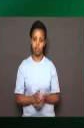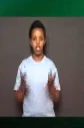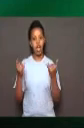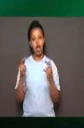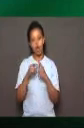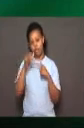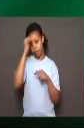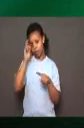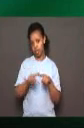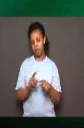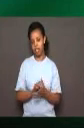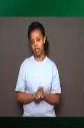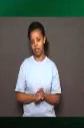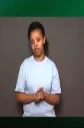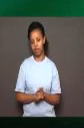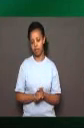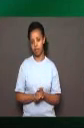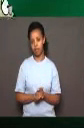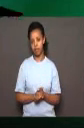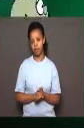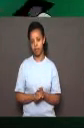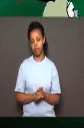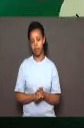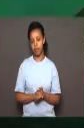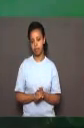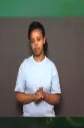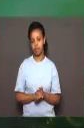Let's get back to our lesson.